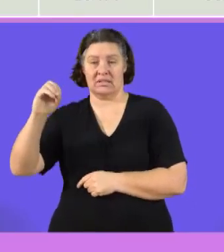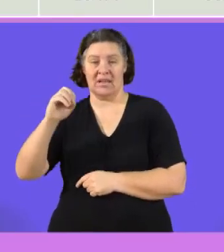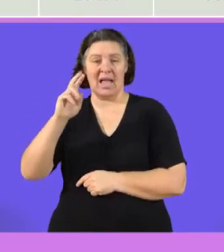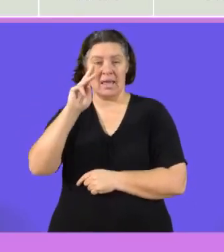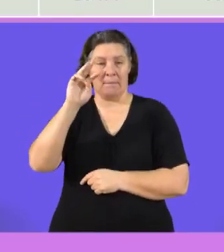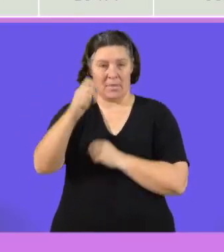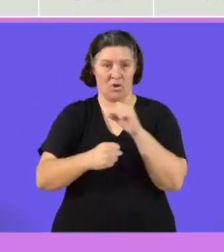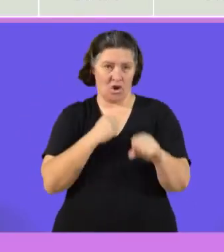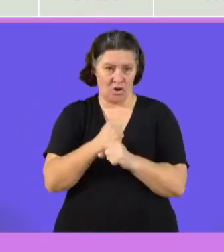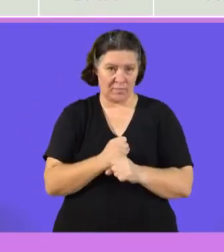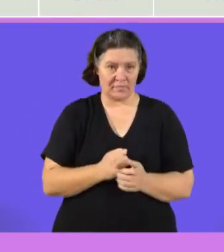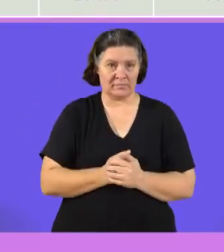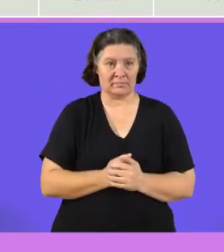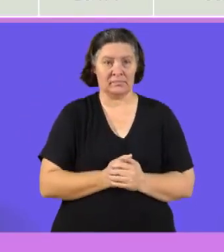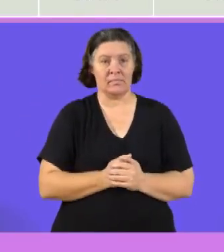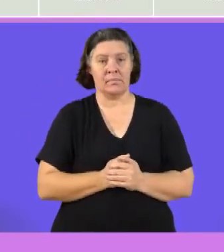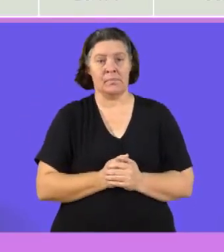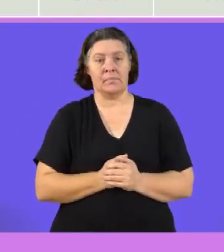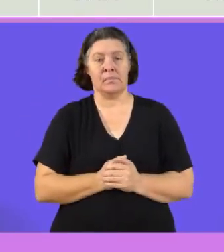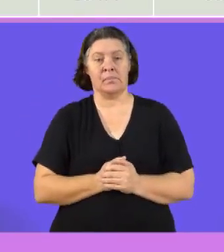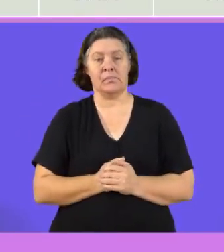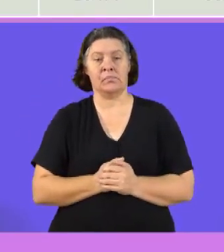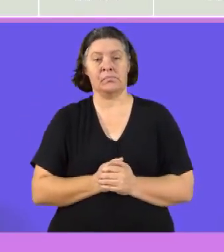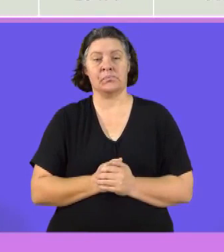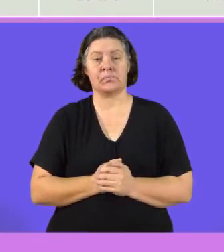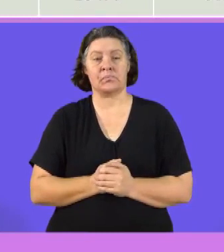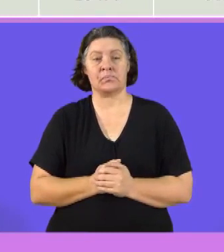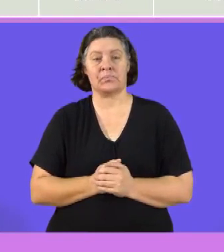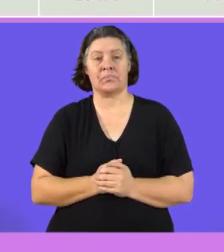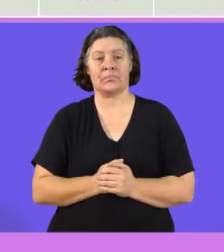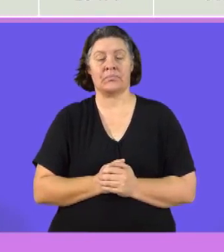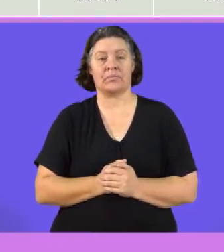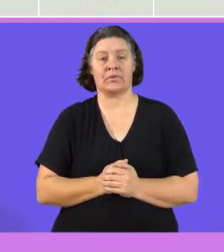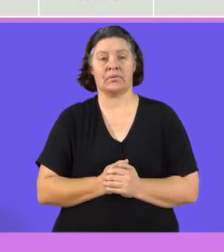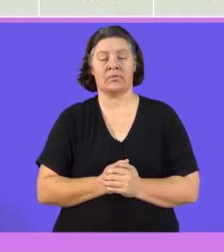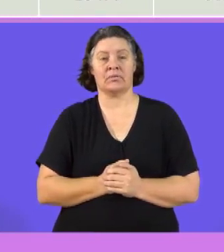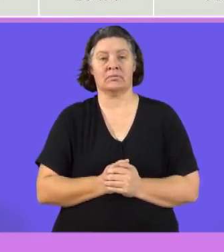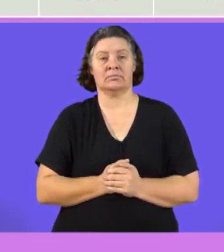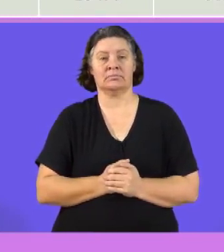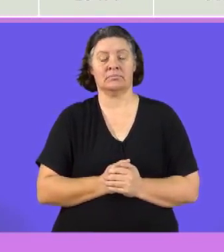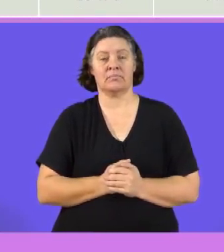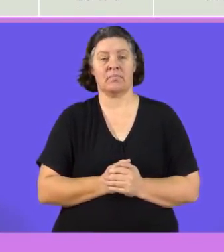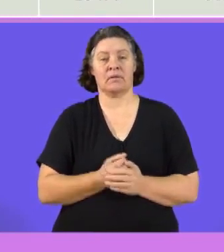in, 103.8 multiplied by 22,000. So that will give us